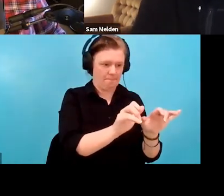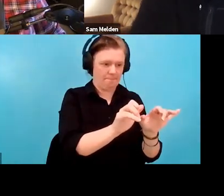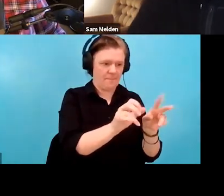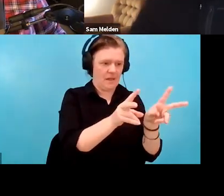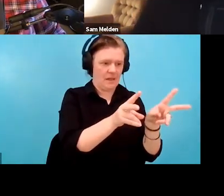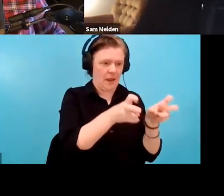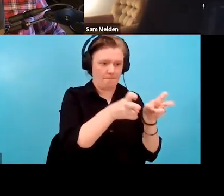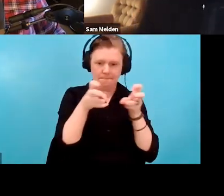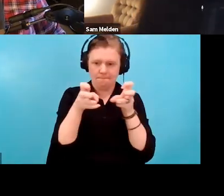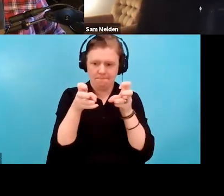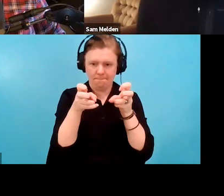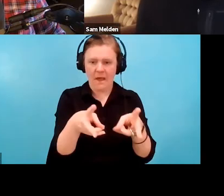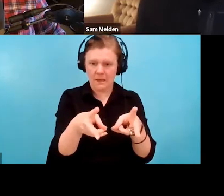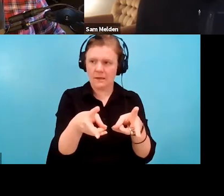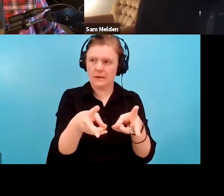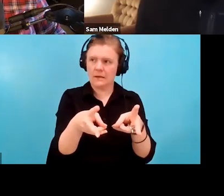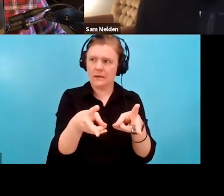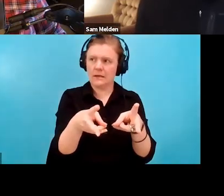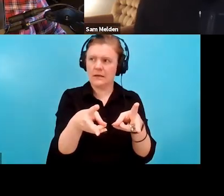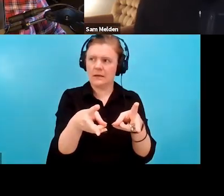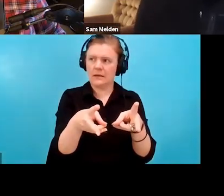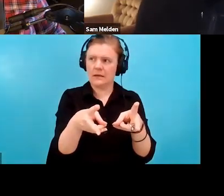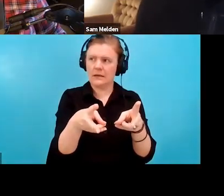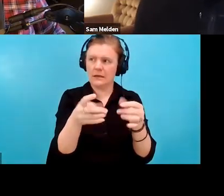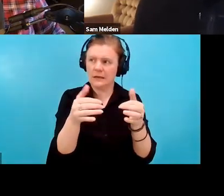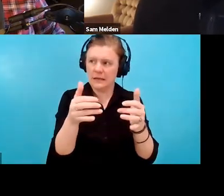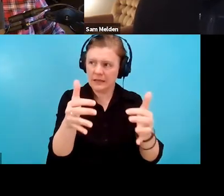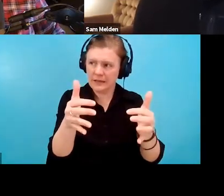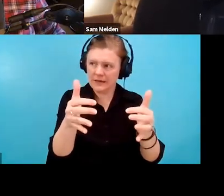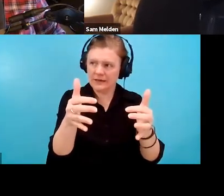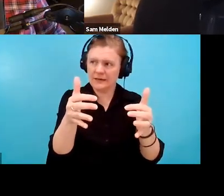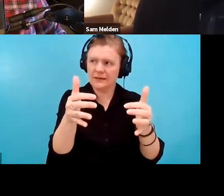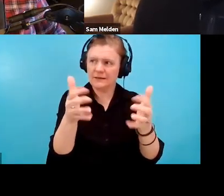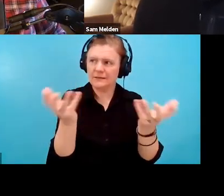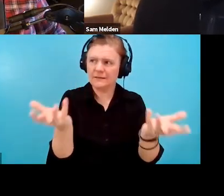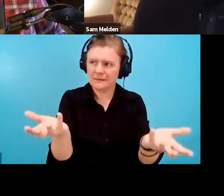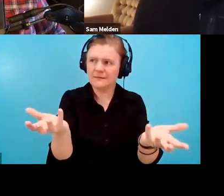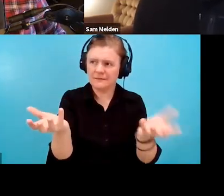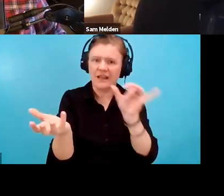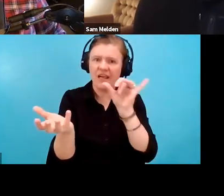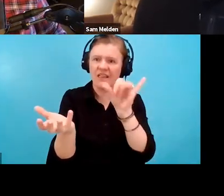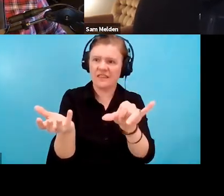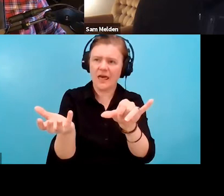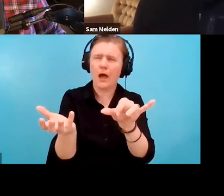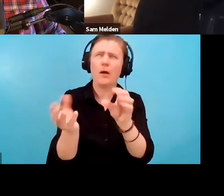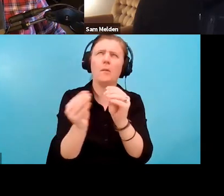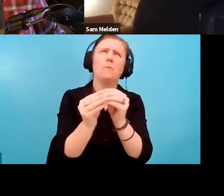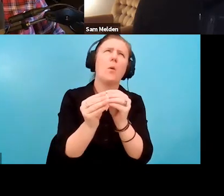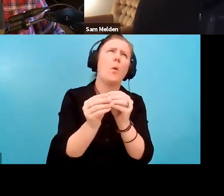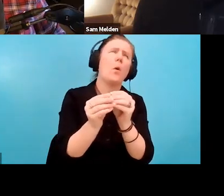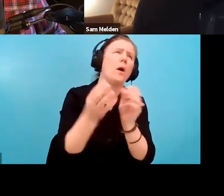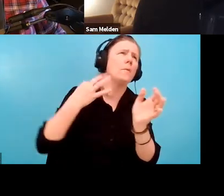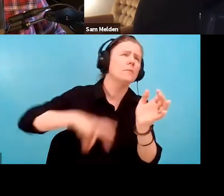2, 3, 4, 5, 6, 7 tweets, or you had to link over somewhere else, that would have been so much more